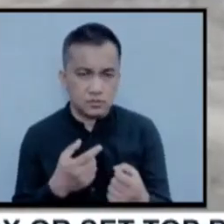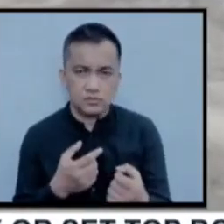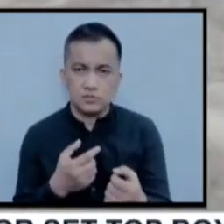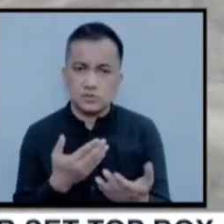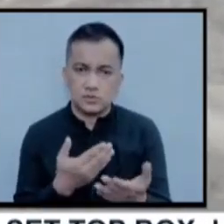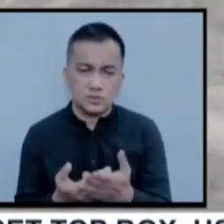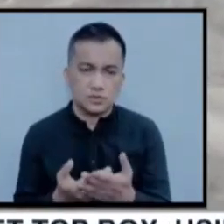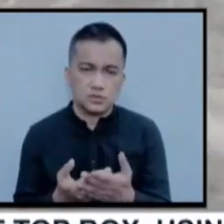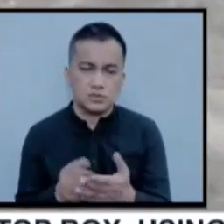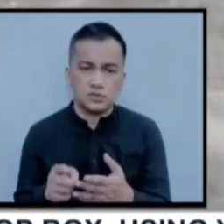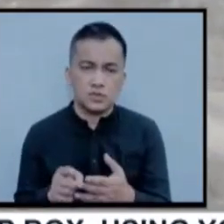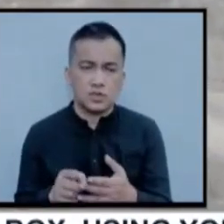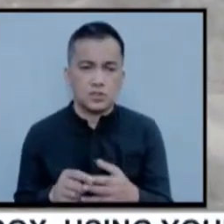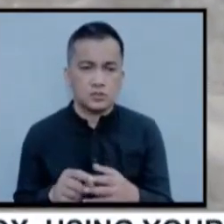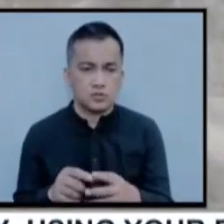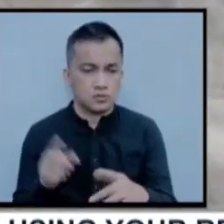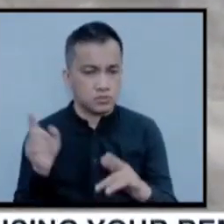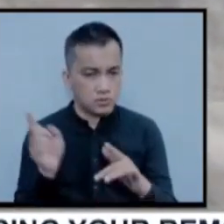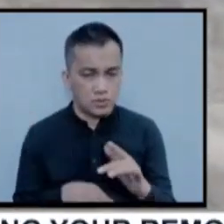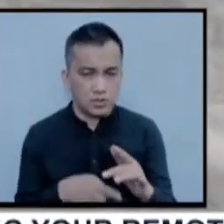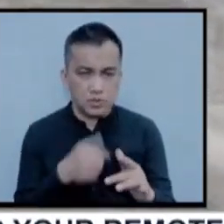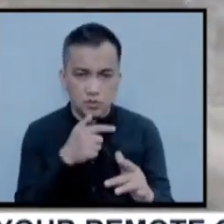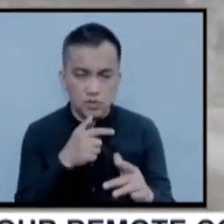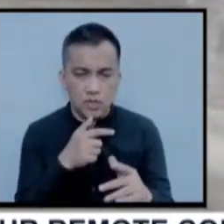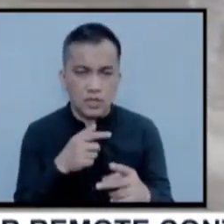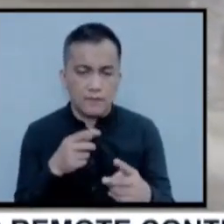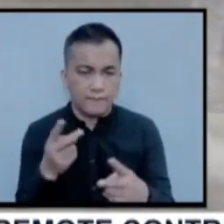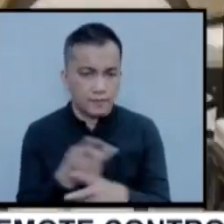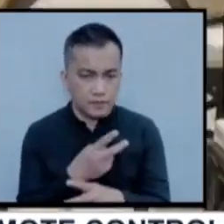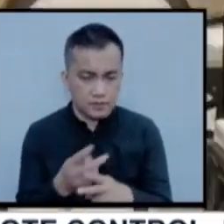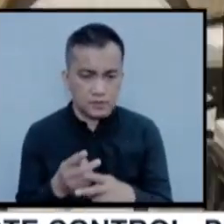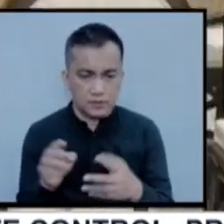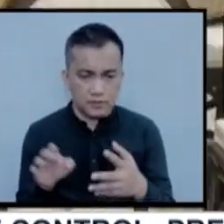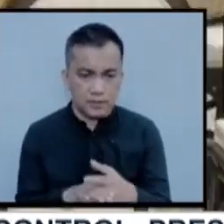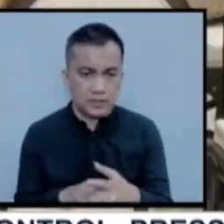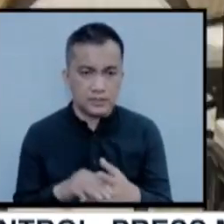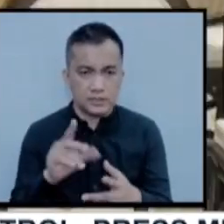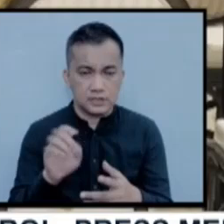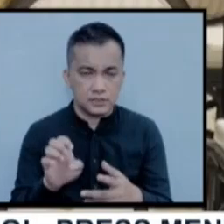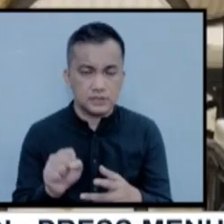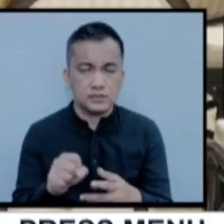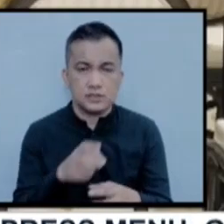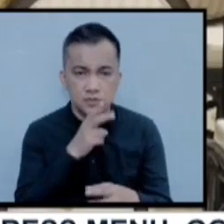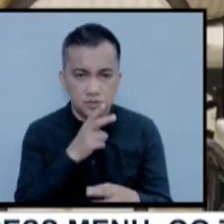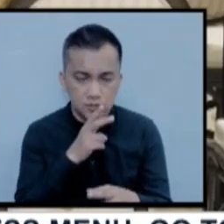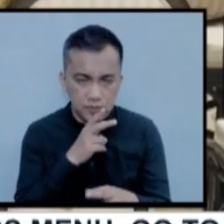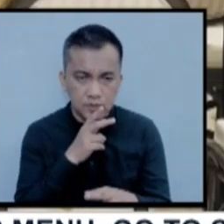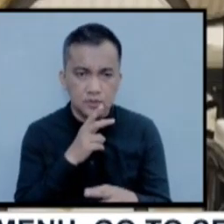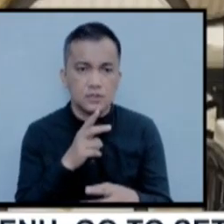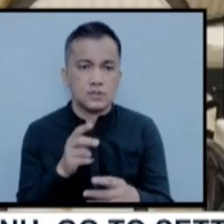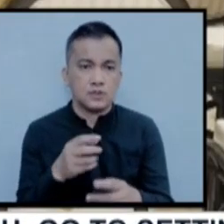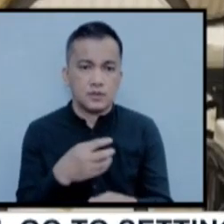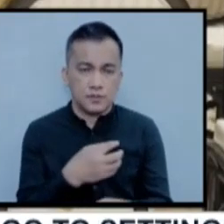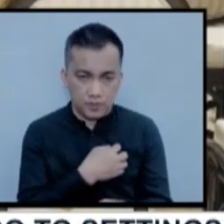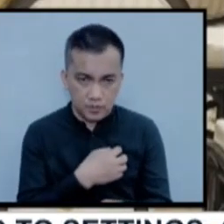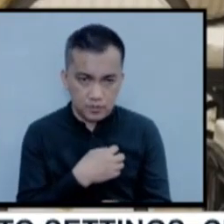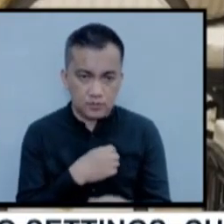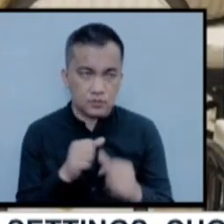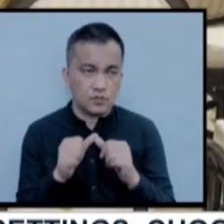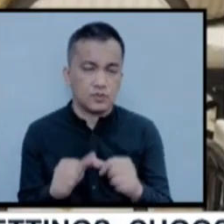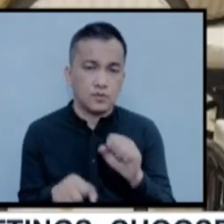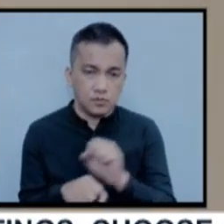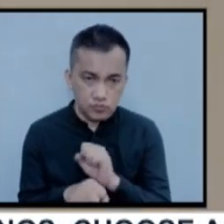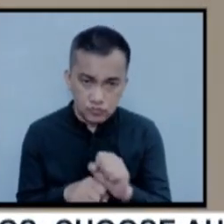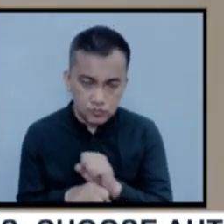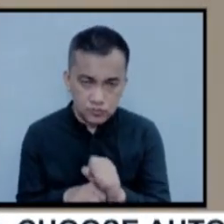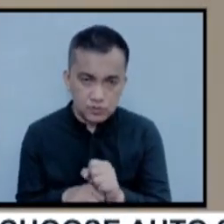our media personnel and practitioners we have filed cases against suspects our law enforcement agencies continue to work hard to